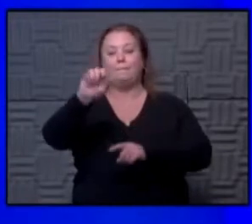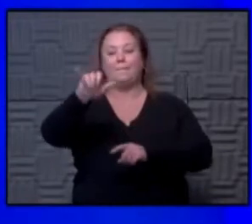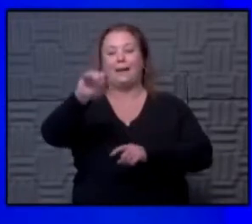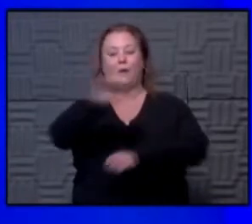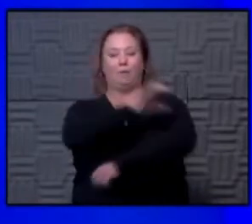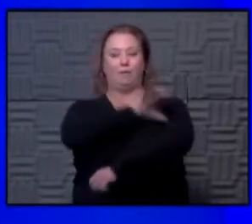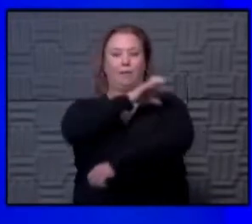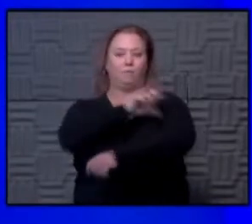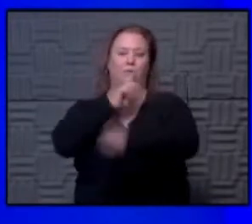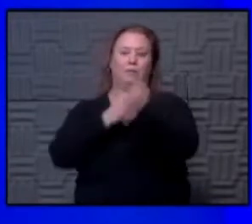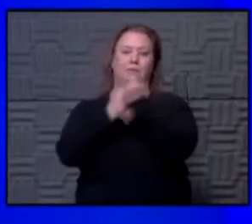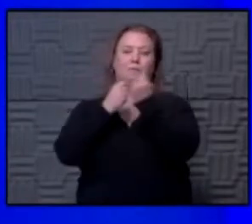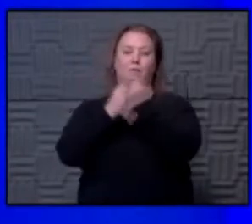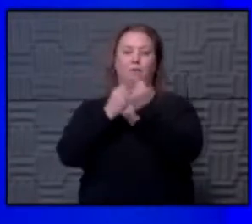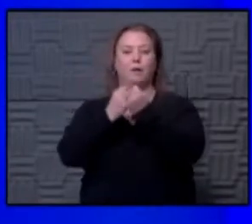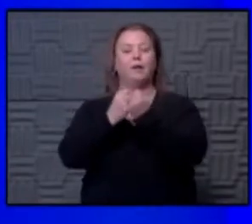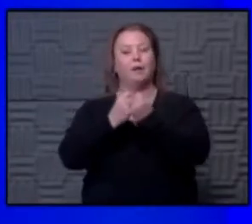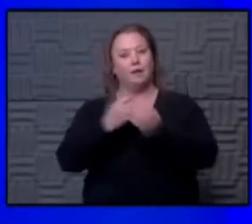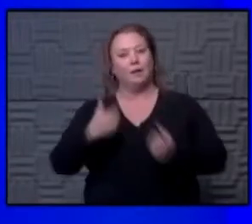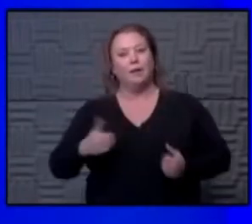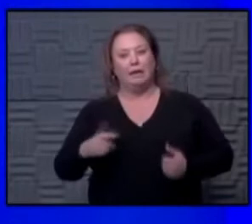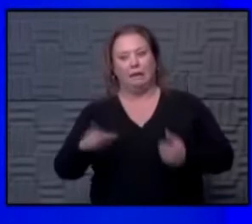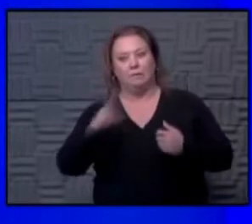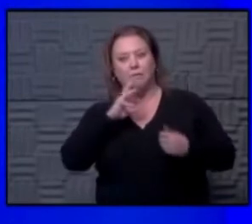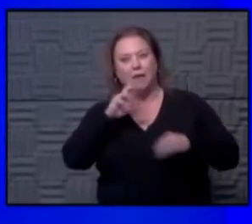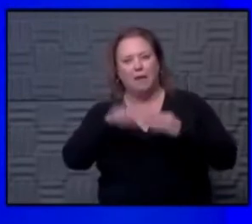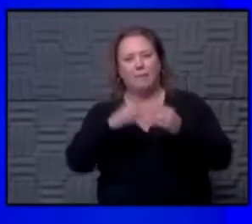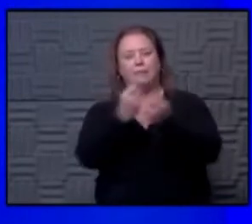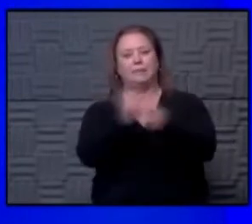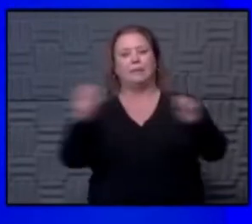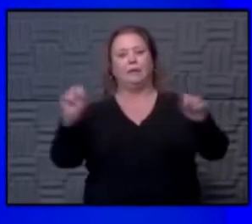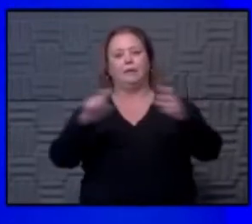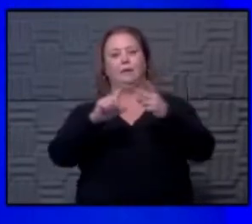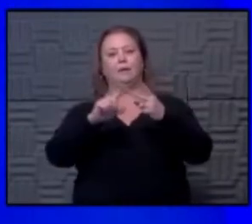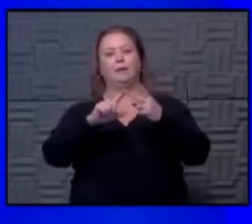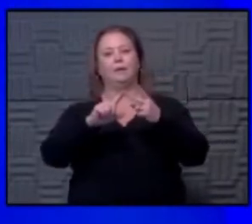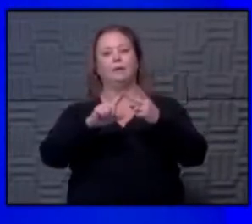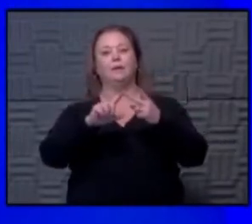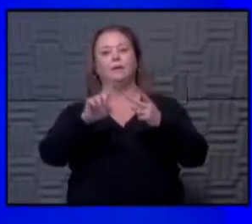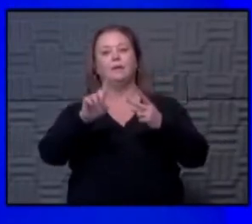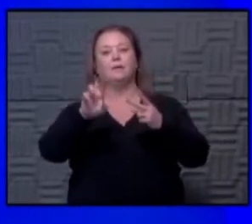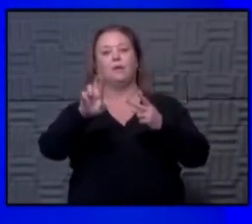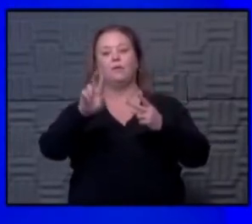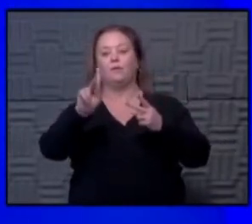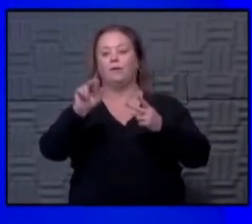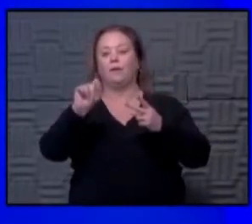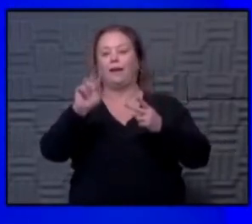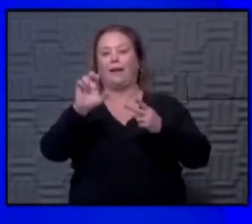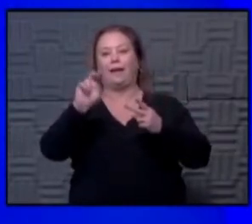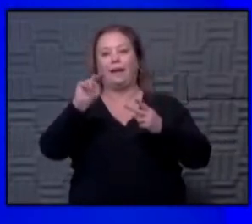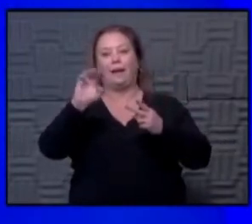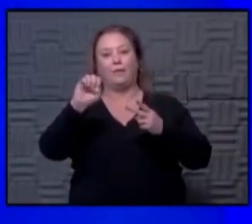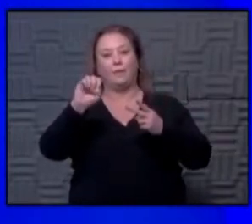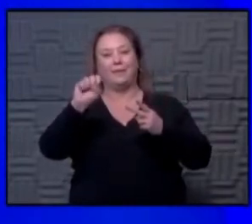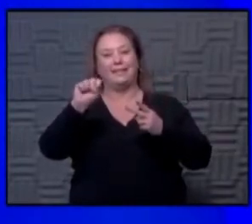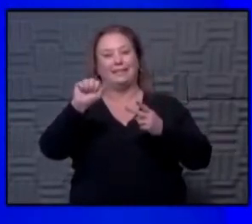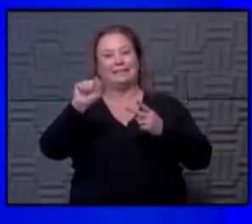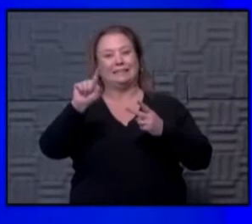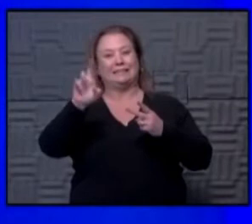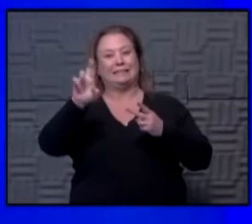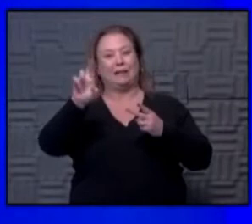totally in favor of this and stating how safe it was. Dr. Catherine Satterwhite, who works for HHS, who